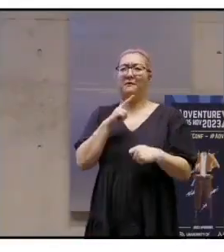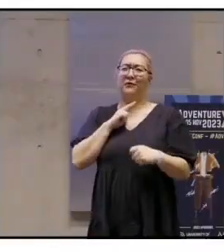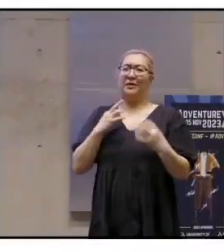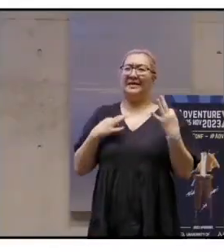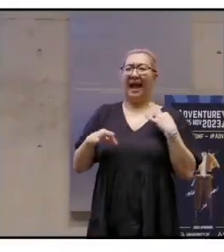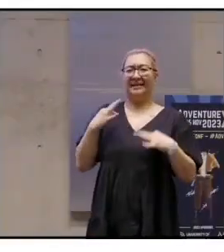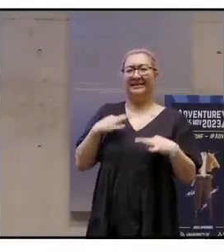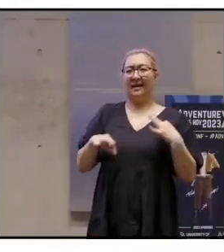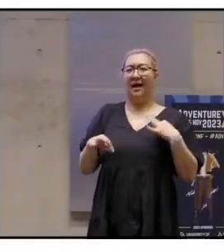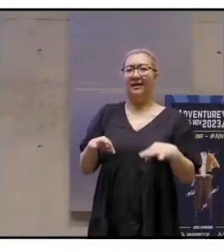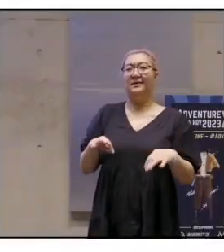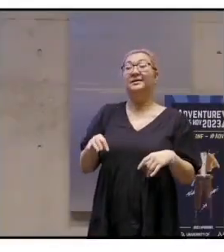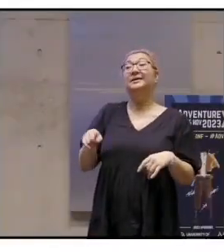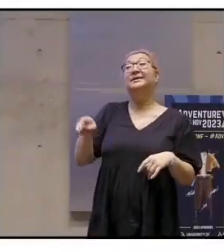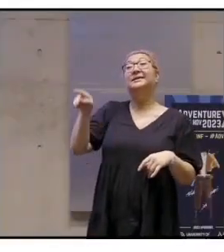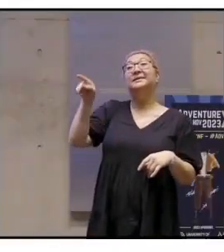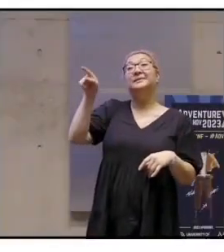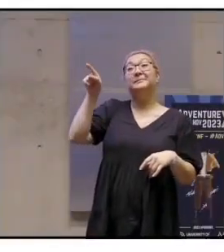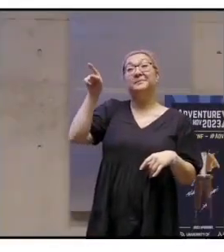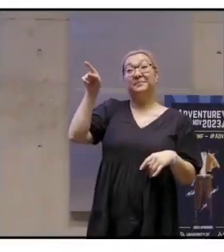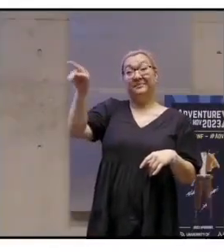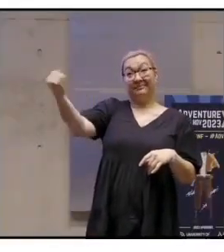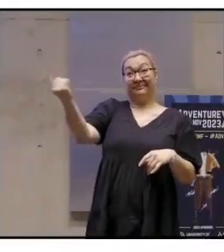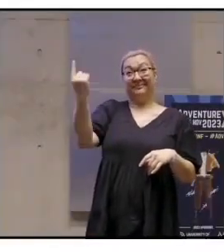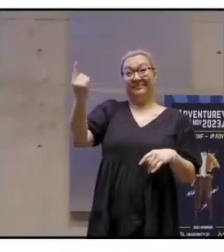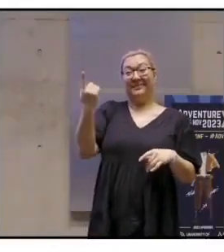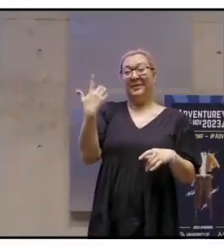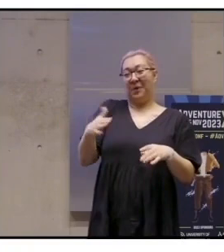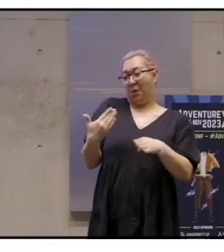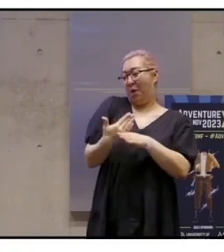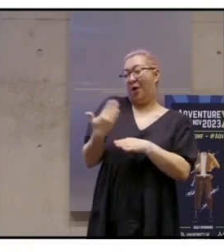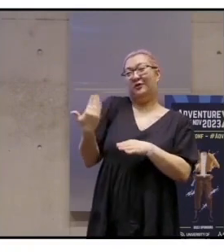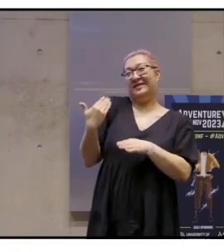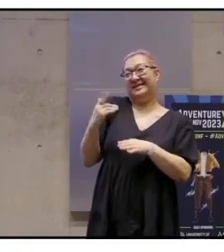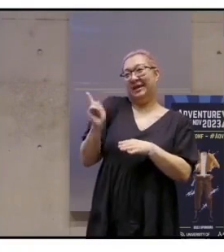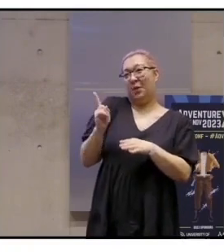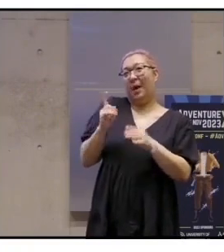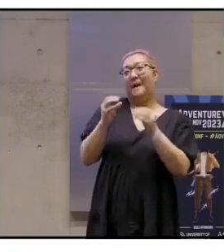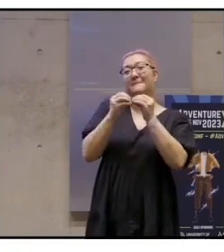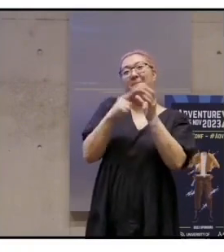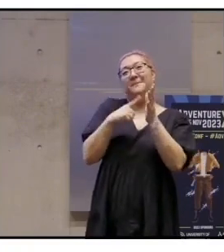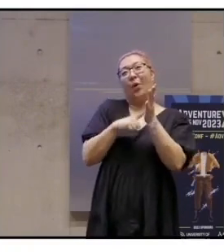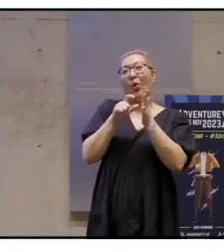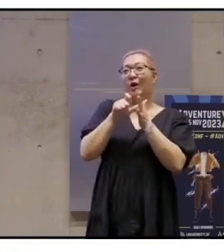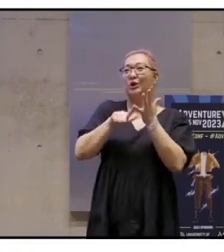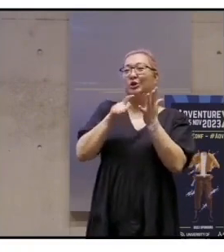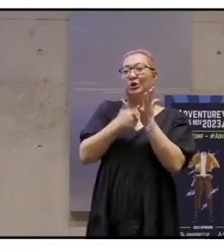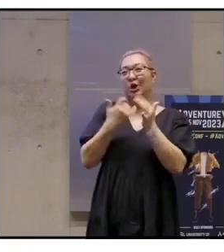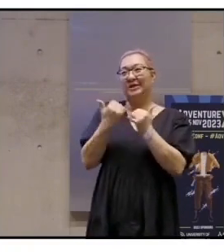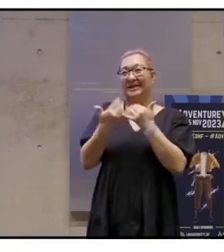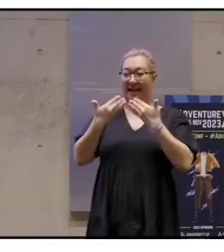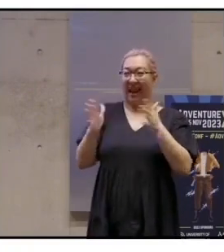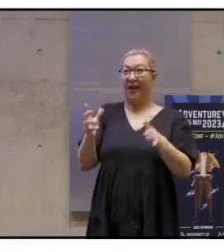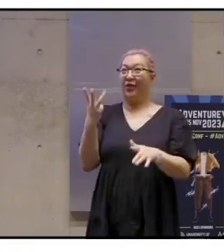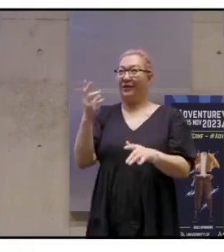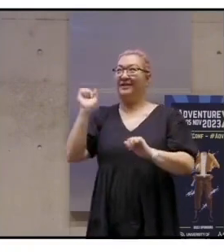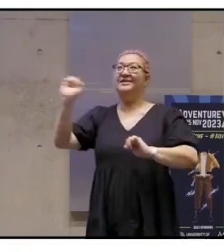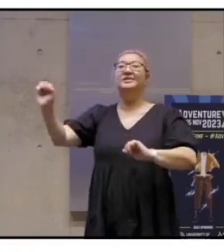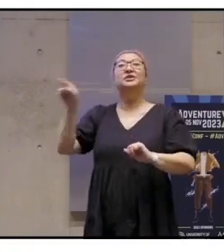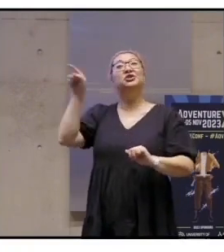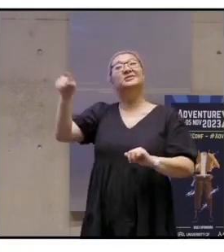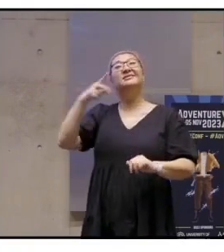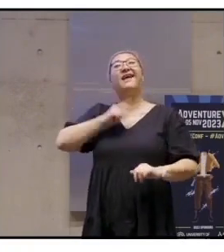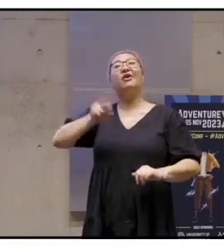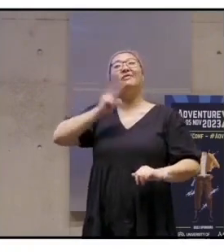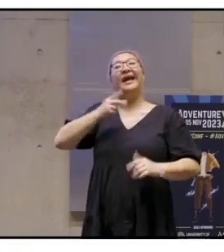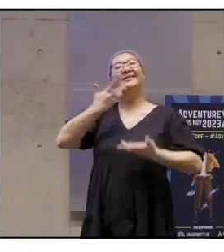work as the narrator in Baldur's Gate 3. So she says, as an actor, where am I? Like, I